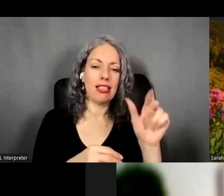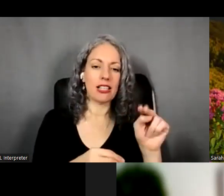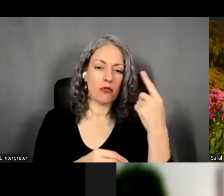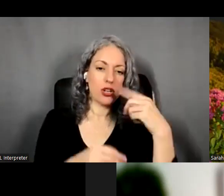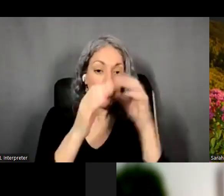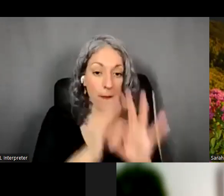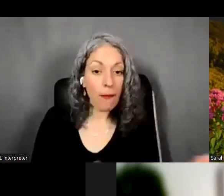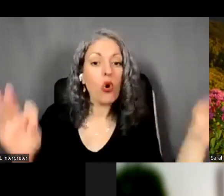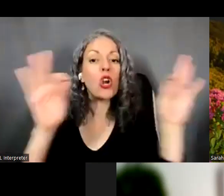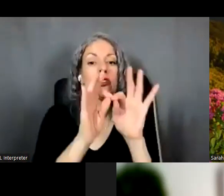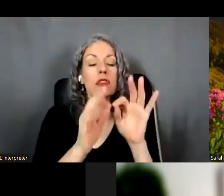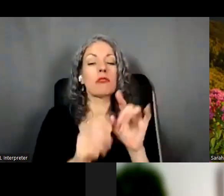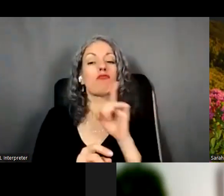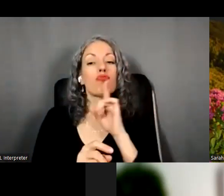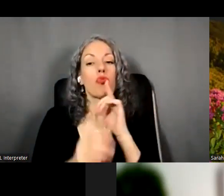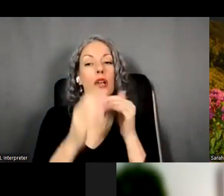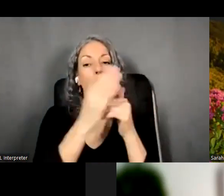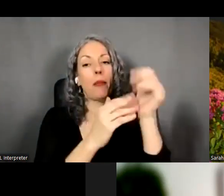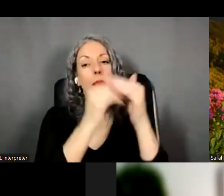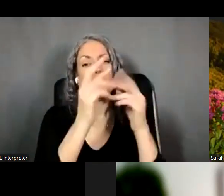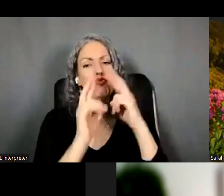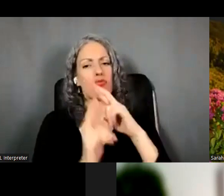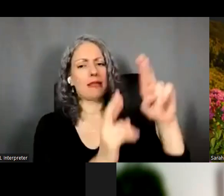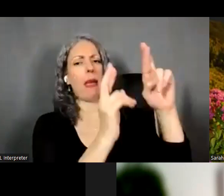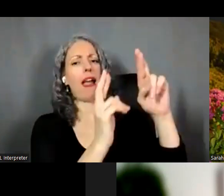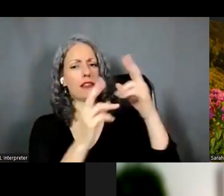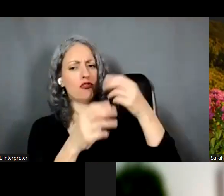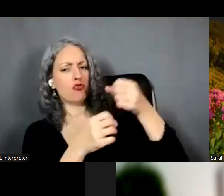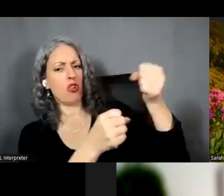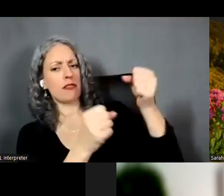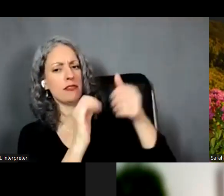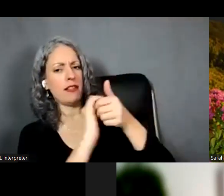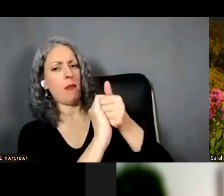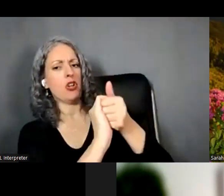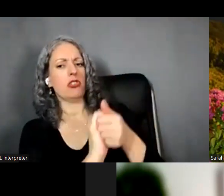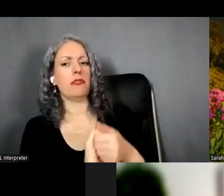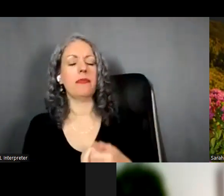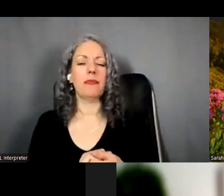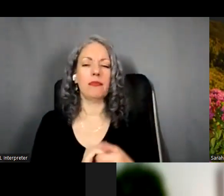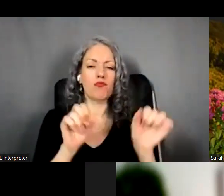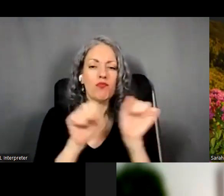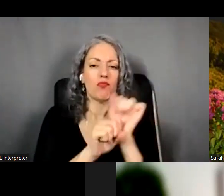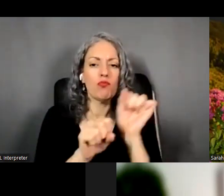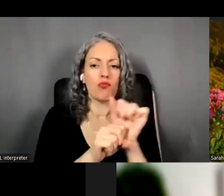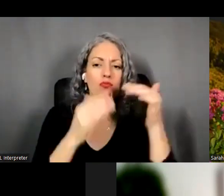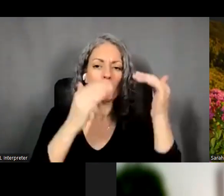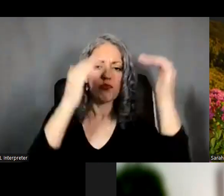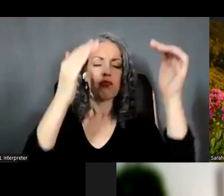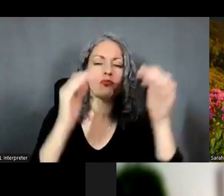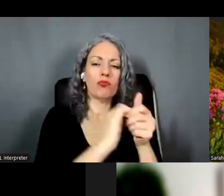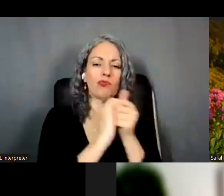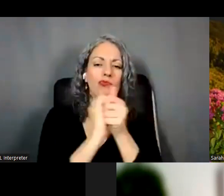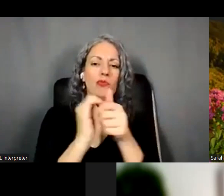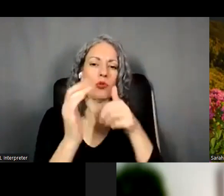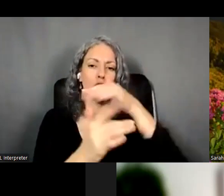And then really, again, it's building that respect and mutual collaboration, right? As we do this work and elevate and collaborate with social care and clinical